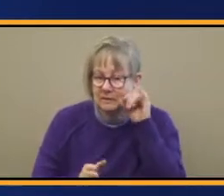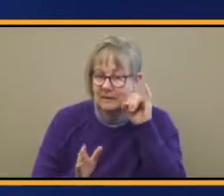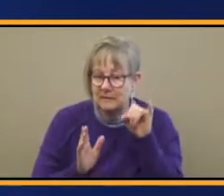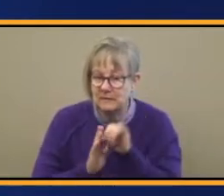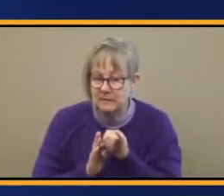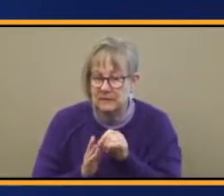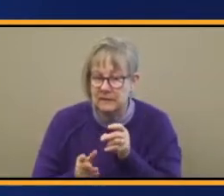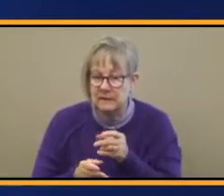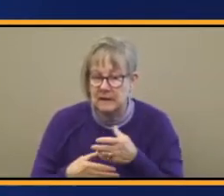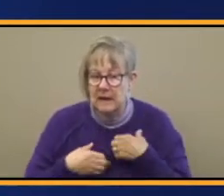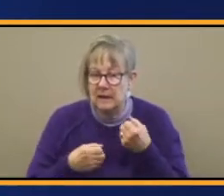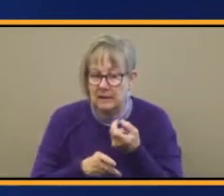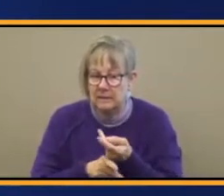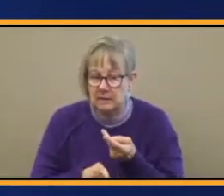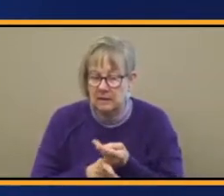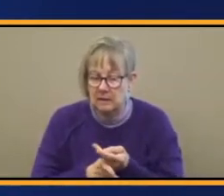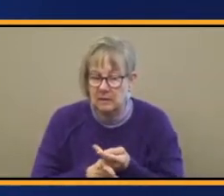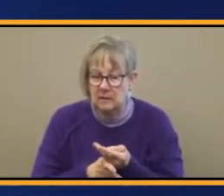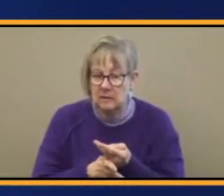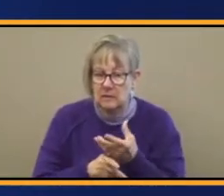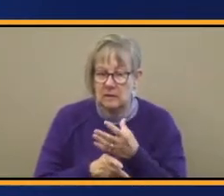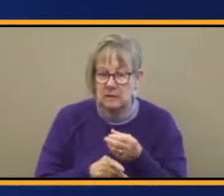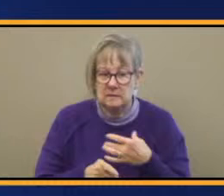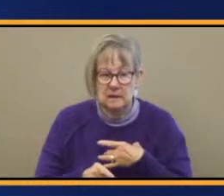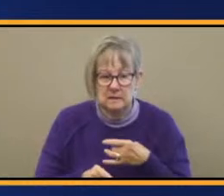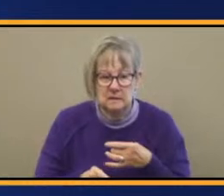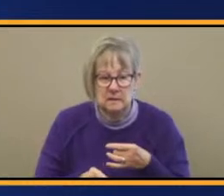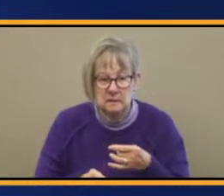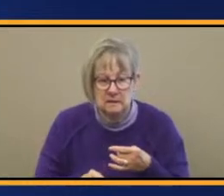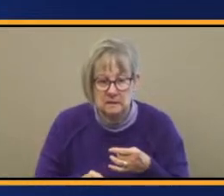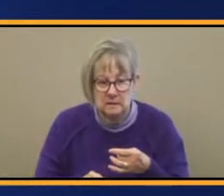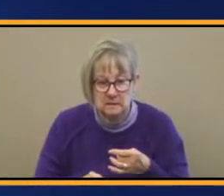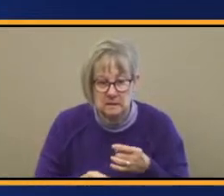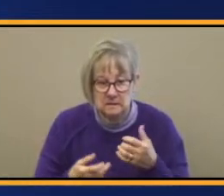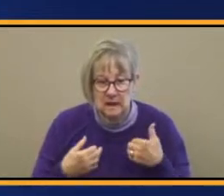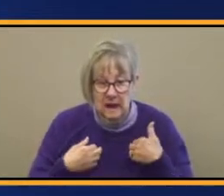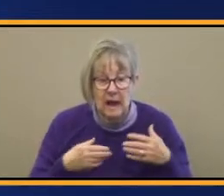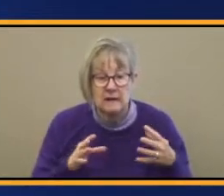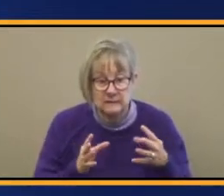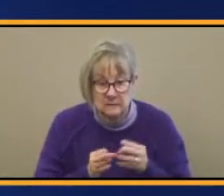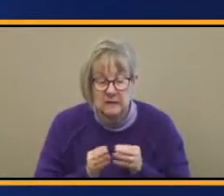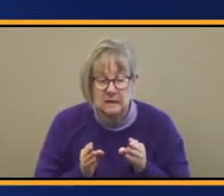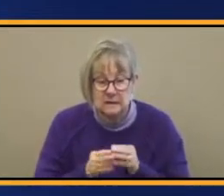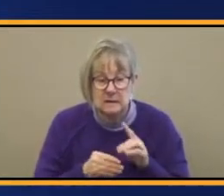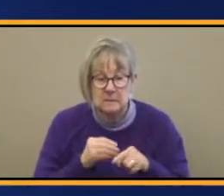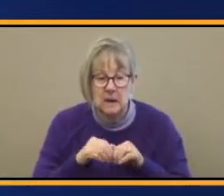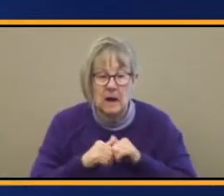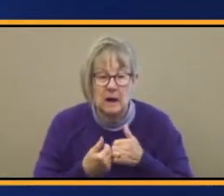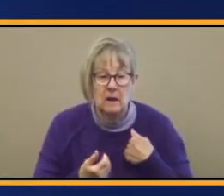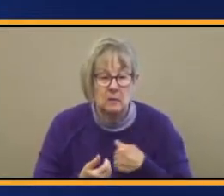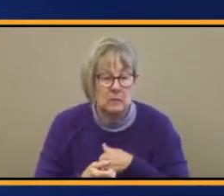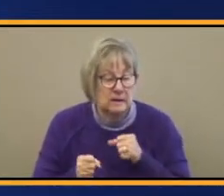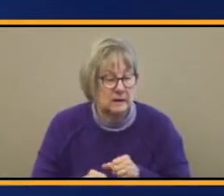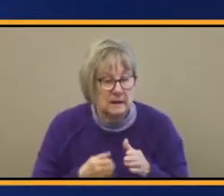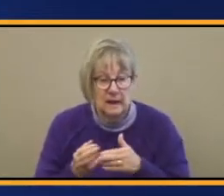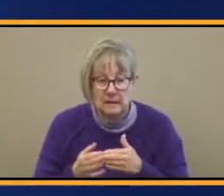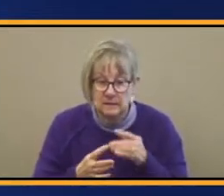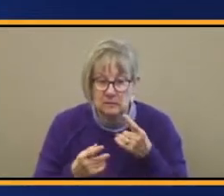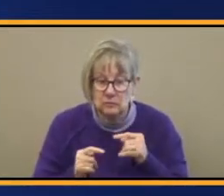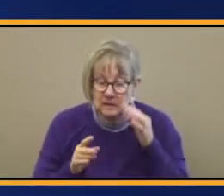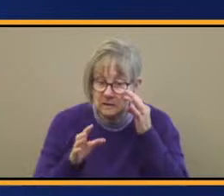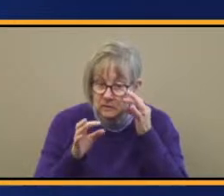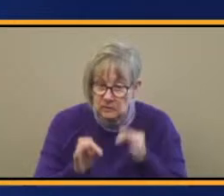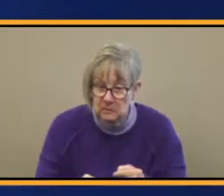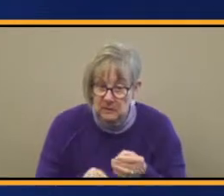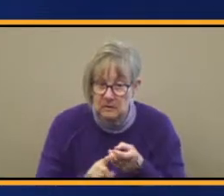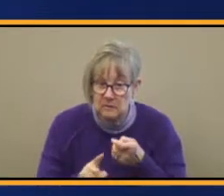as we progress in this upcoming budget cycle. And I'd like to have a meeting about how we can at least try to determine